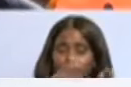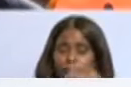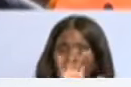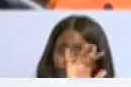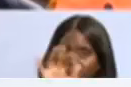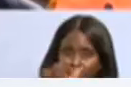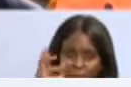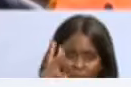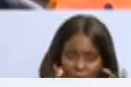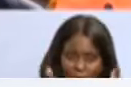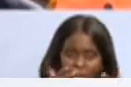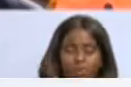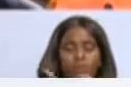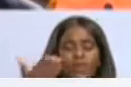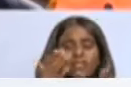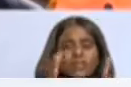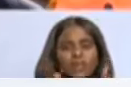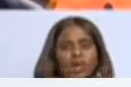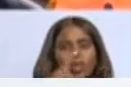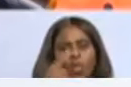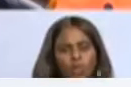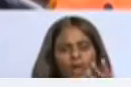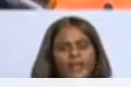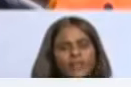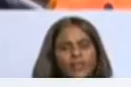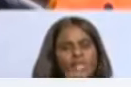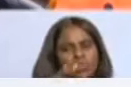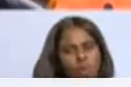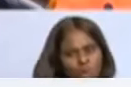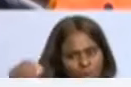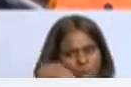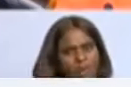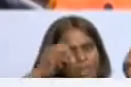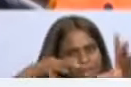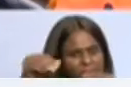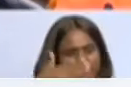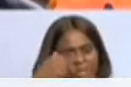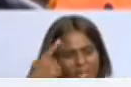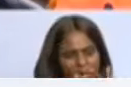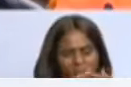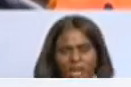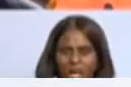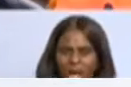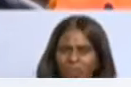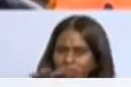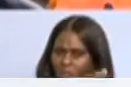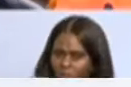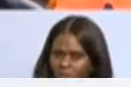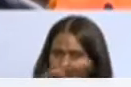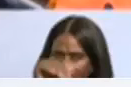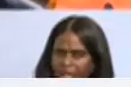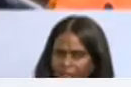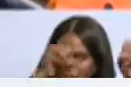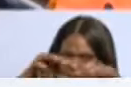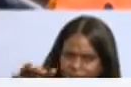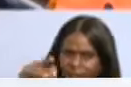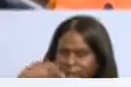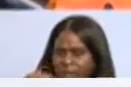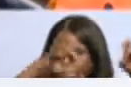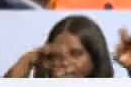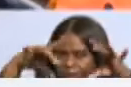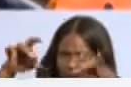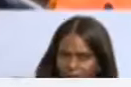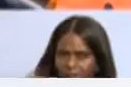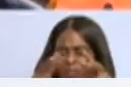will allow customers who produce their own electricity to feed the excess into the electricity grid.